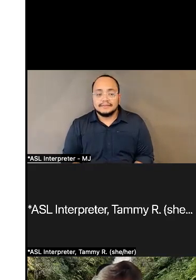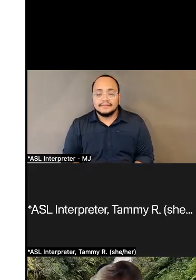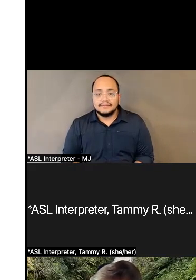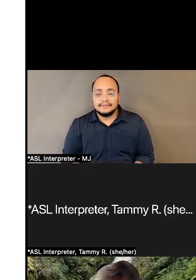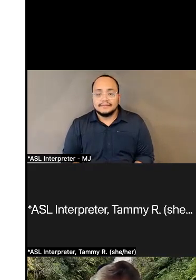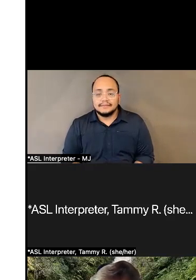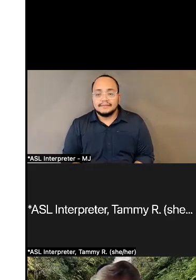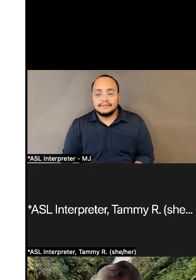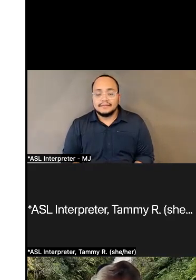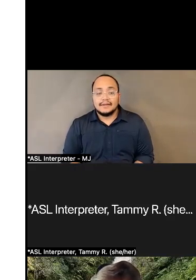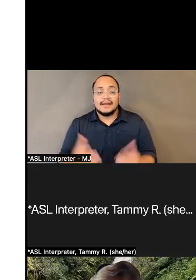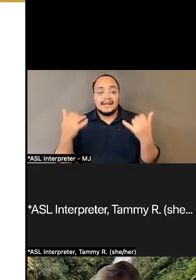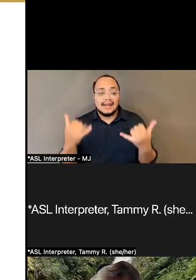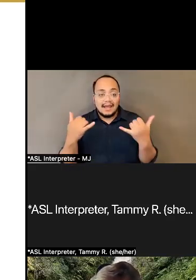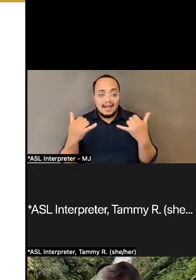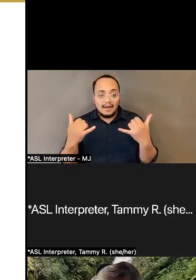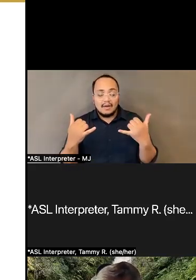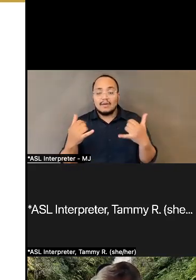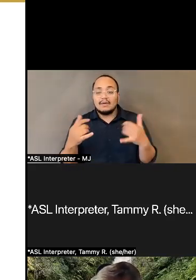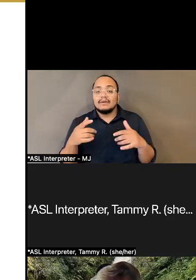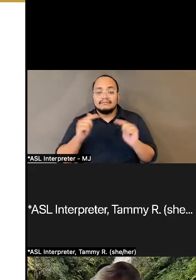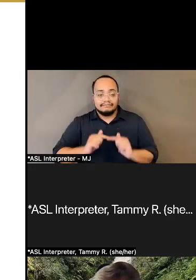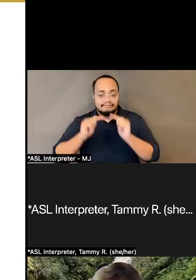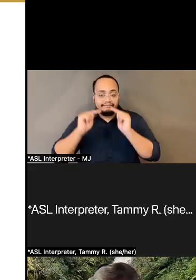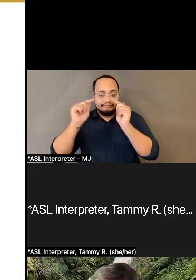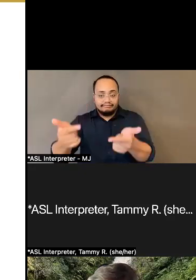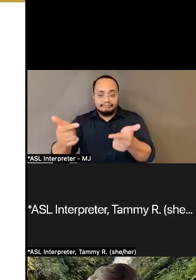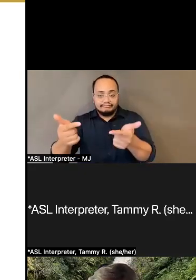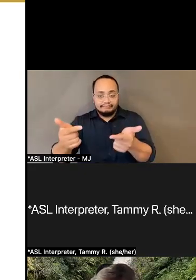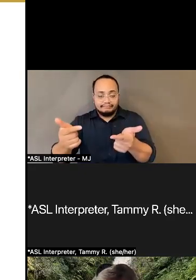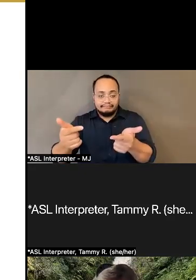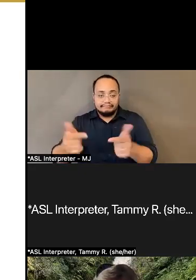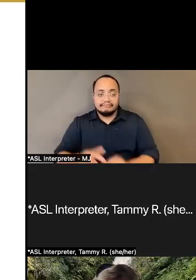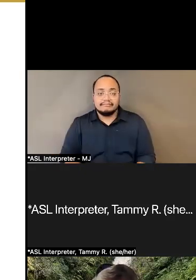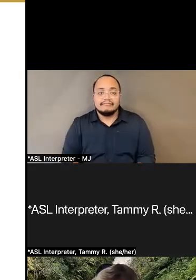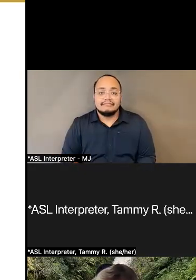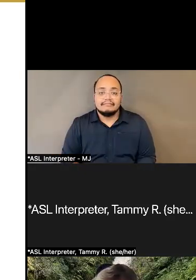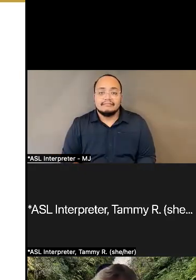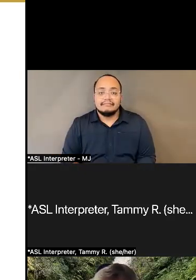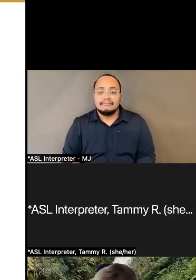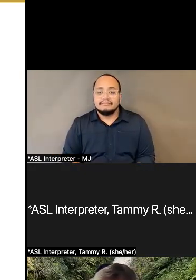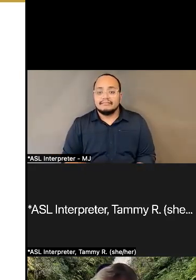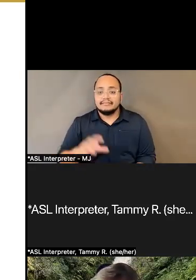And now I believe I am turning this over to Sheena.